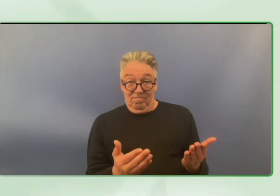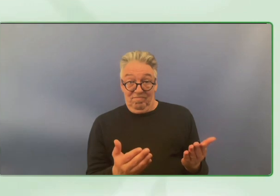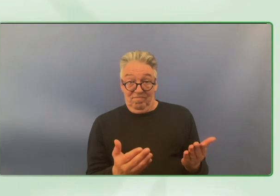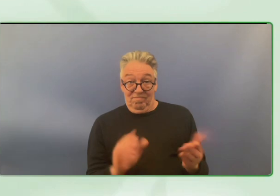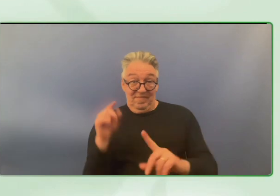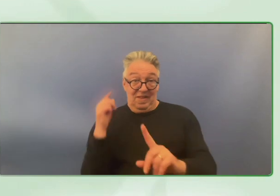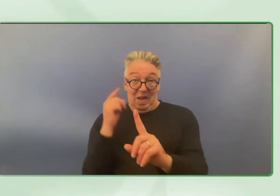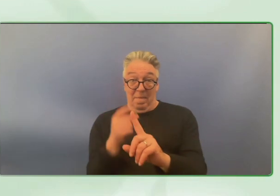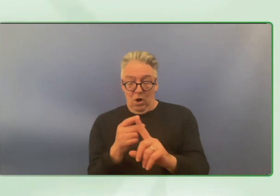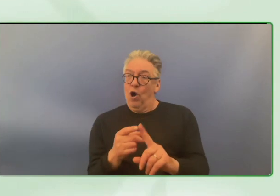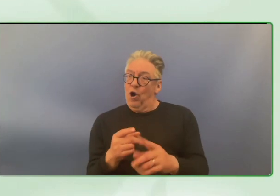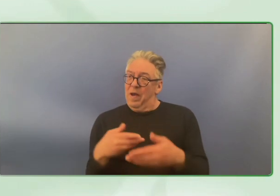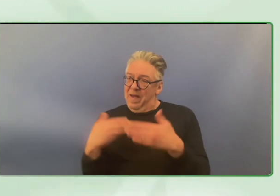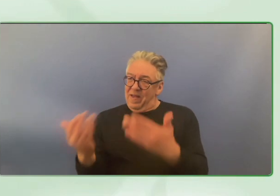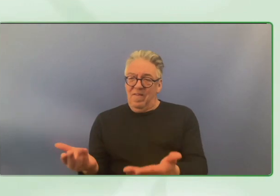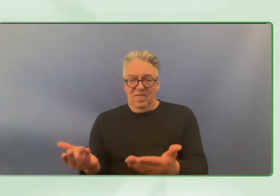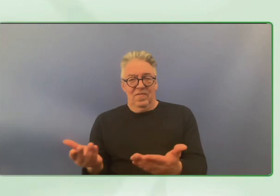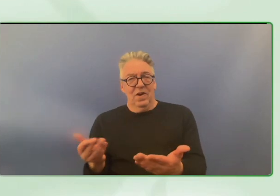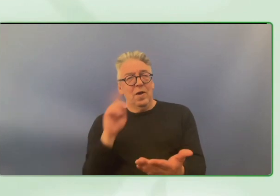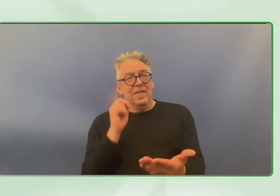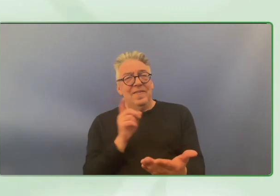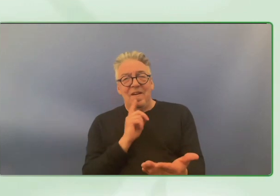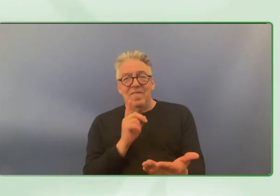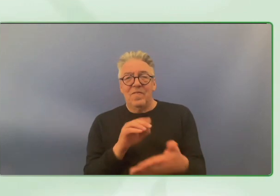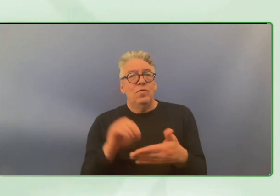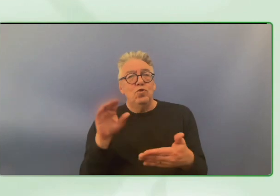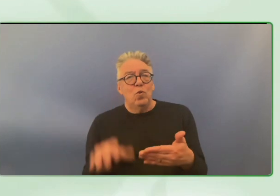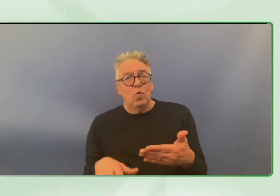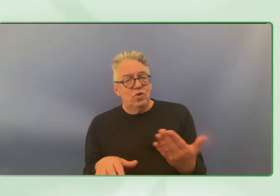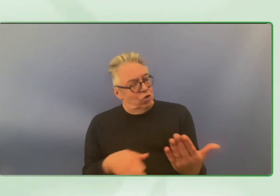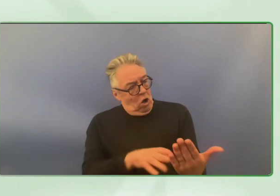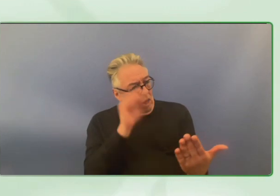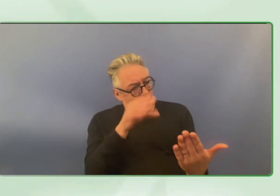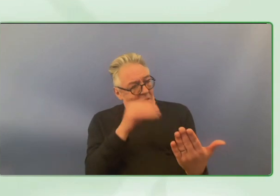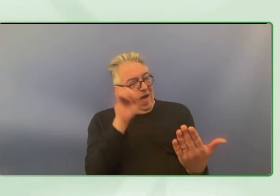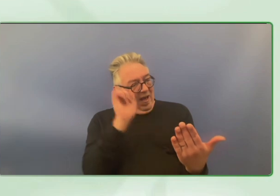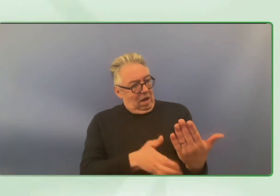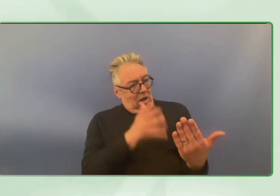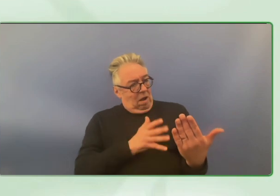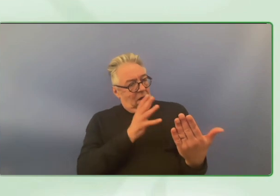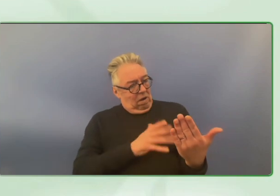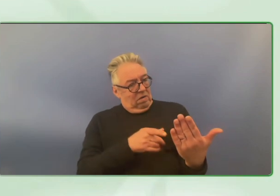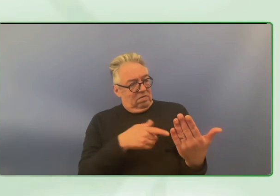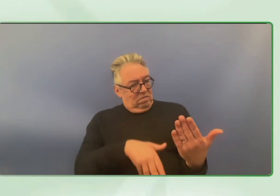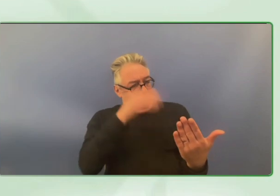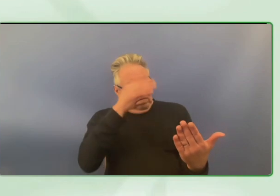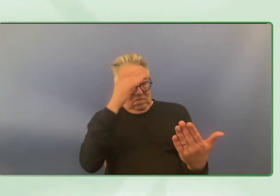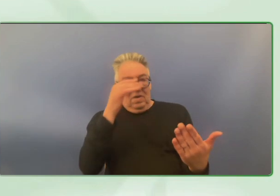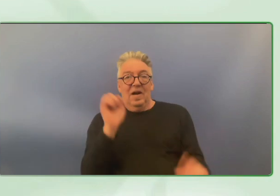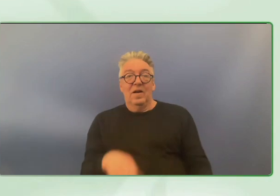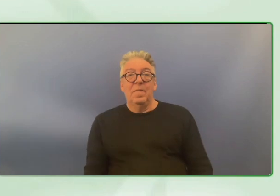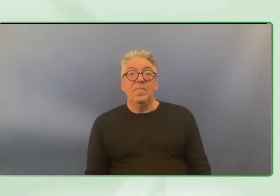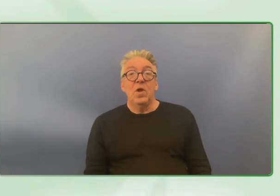accessible learning materials for deaf people. And there are 80 plus